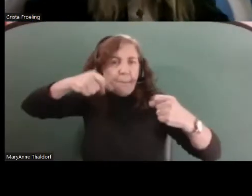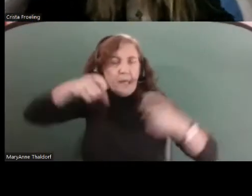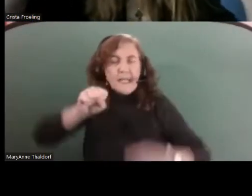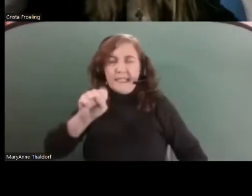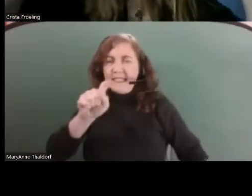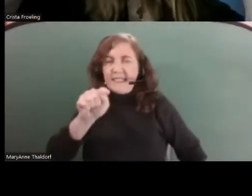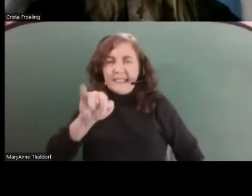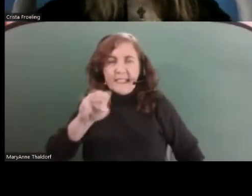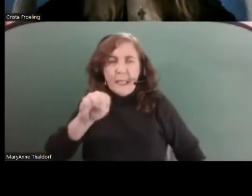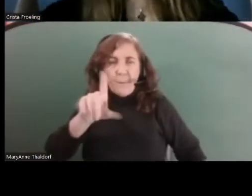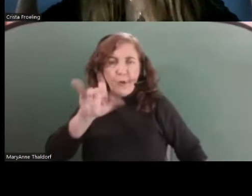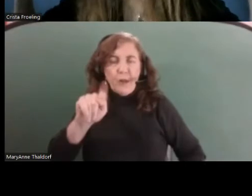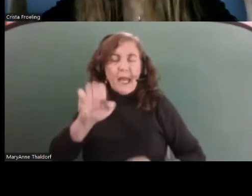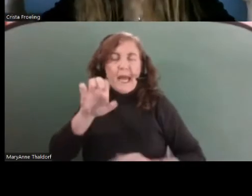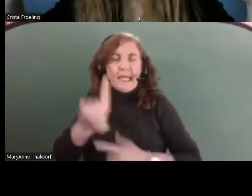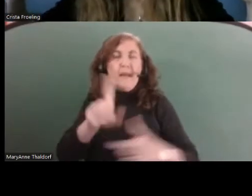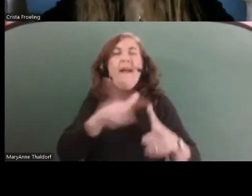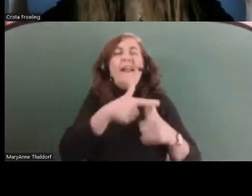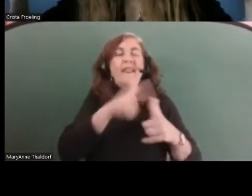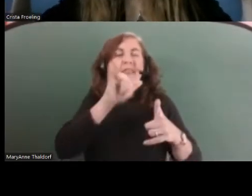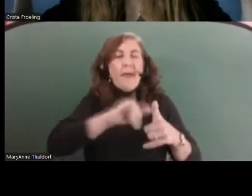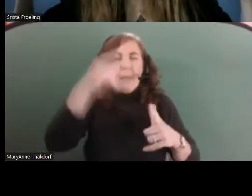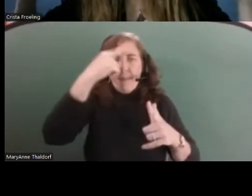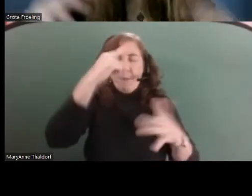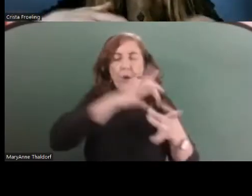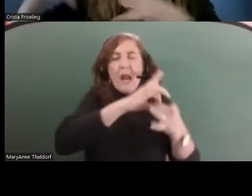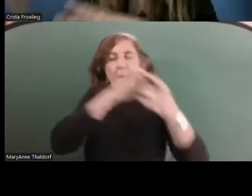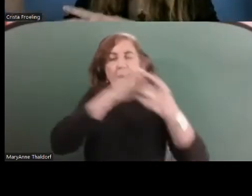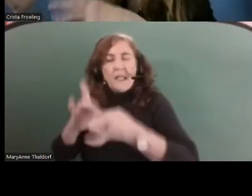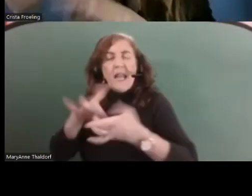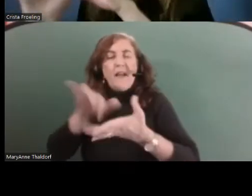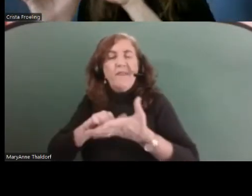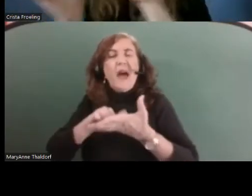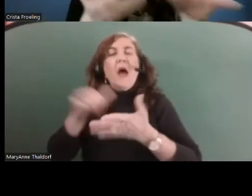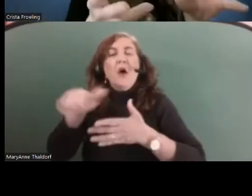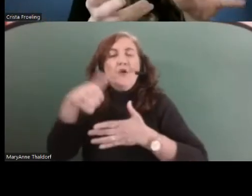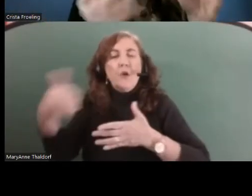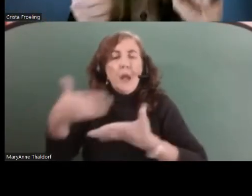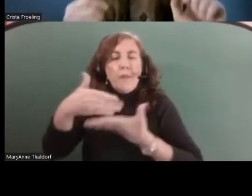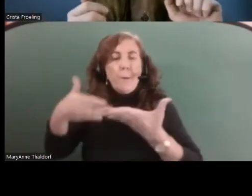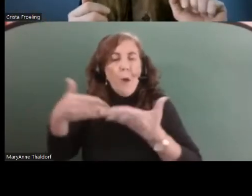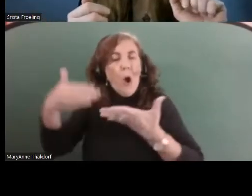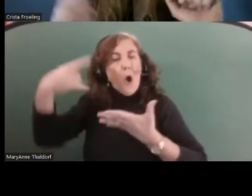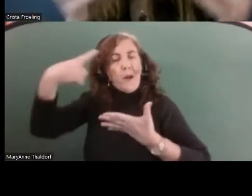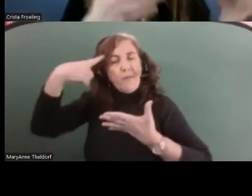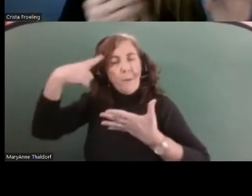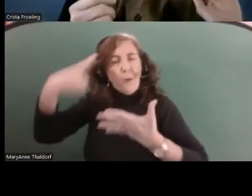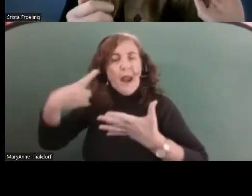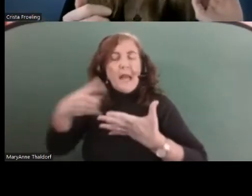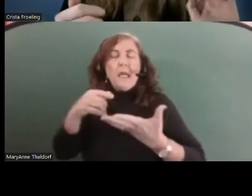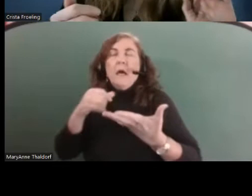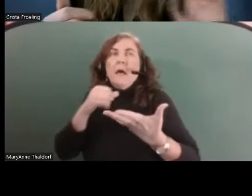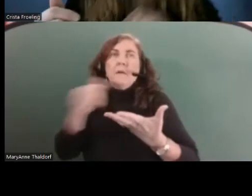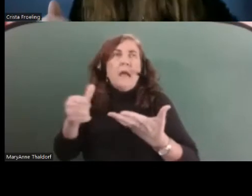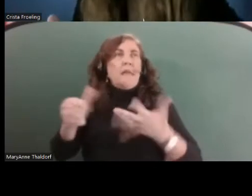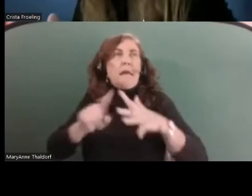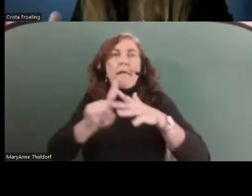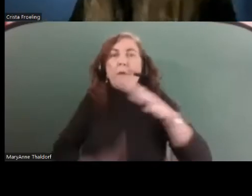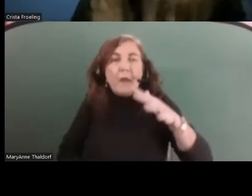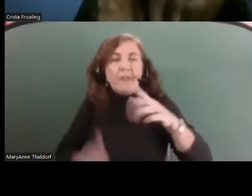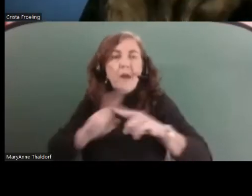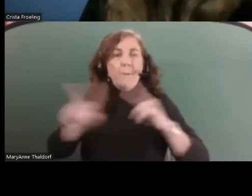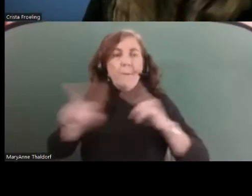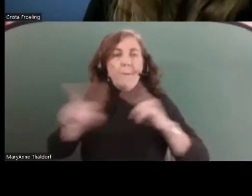to another cortex, usually visual. So it doesn't get rid of it, it just kind of repurposes it.